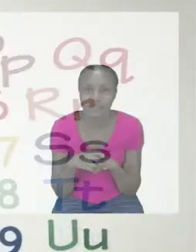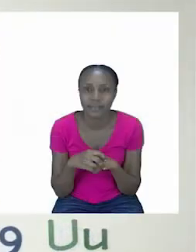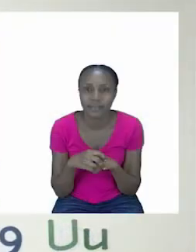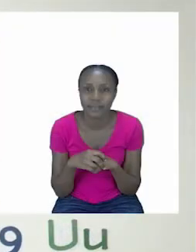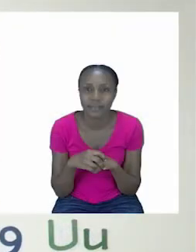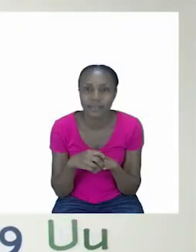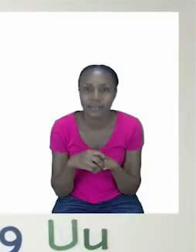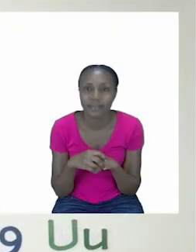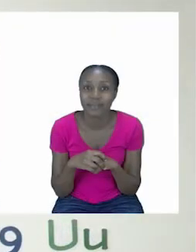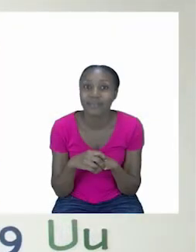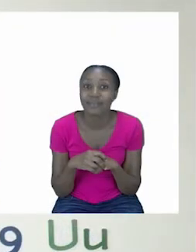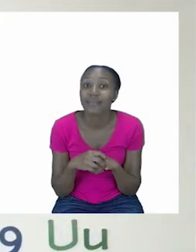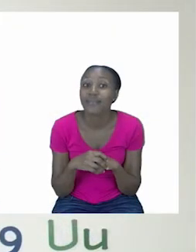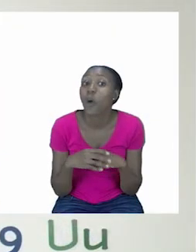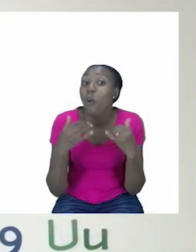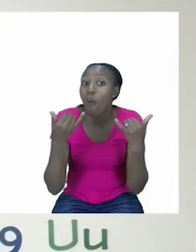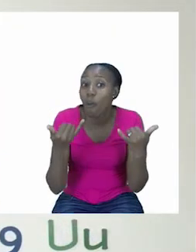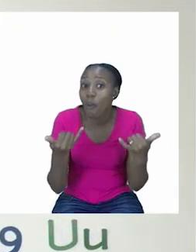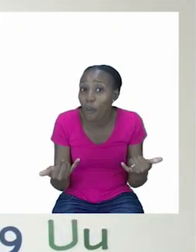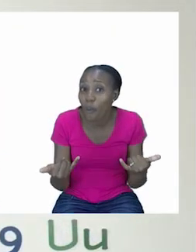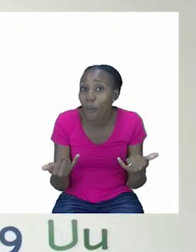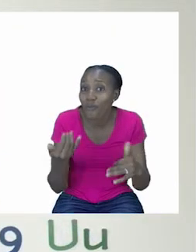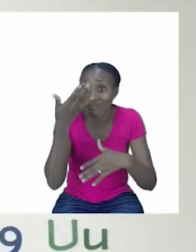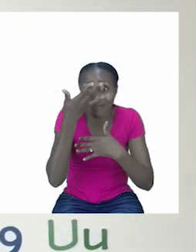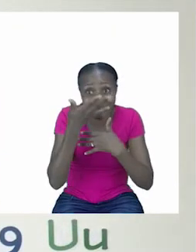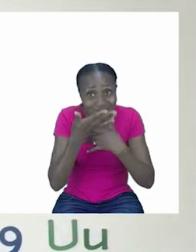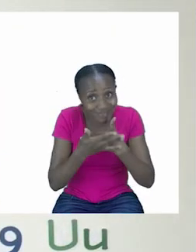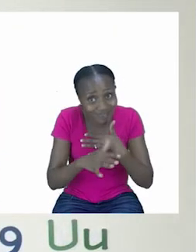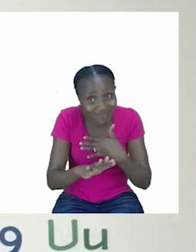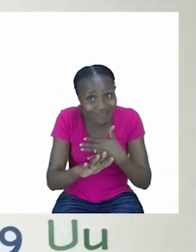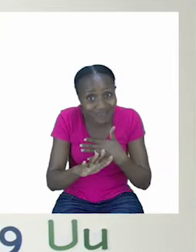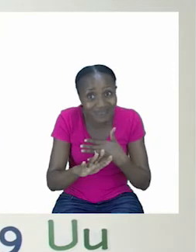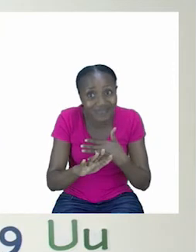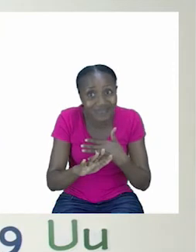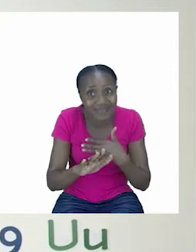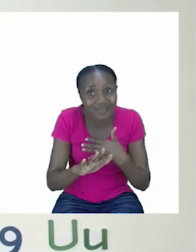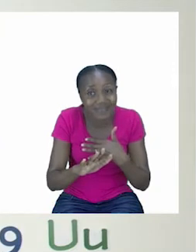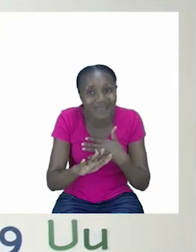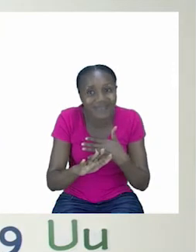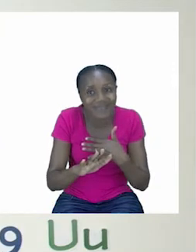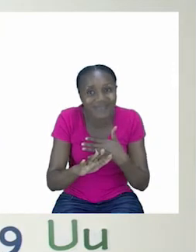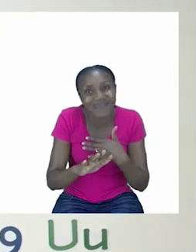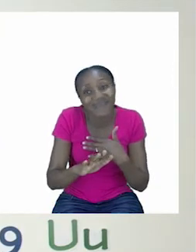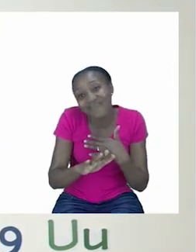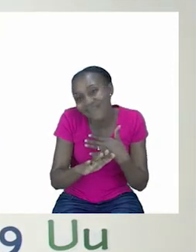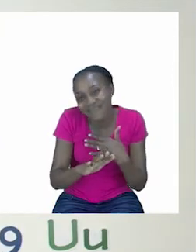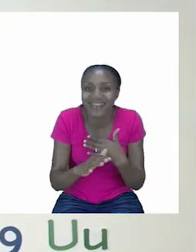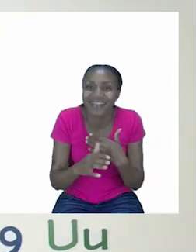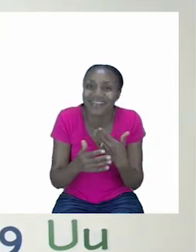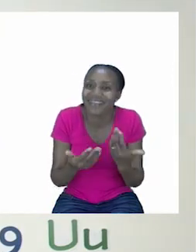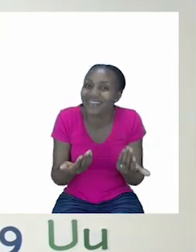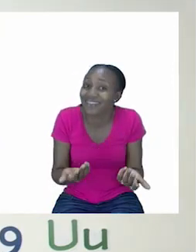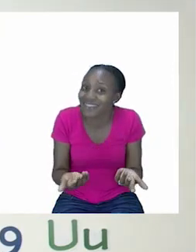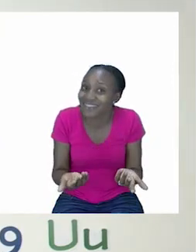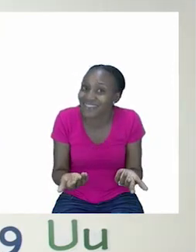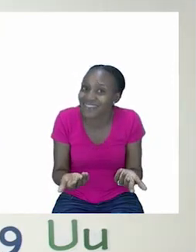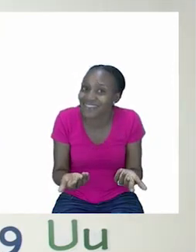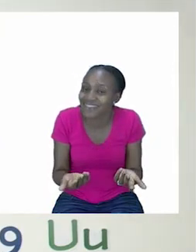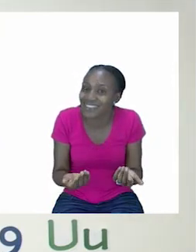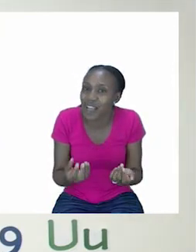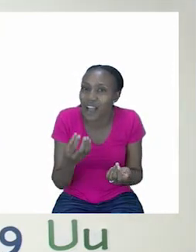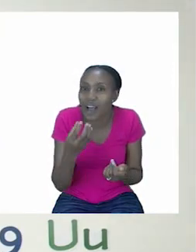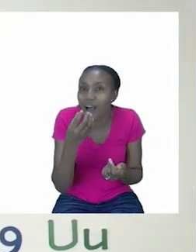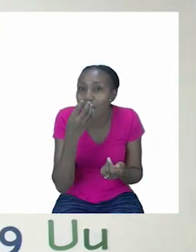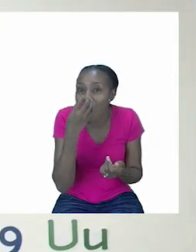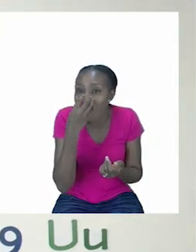We have now come to the end of all of our lessons. And I have a special friend to join